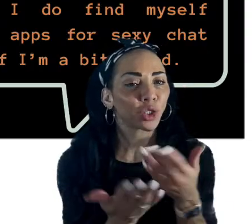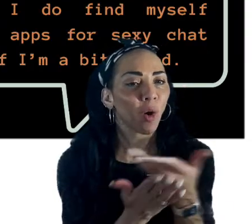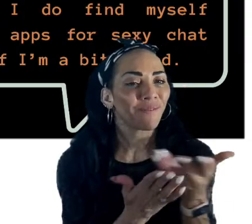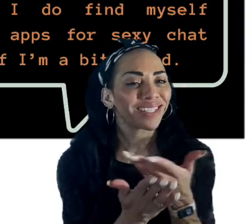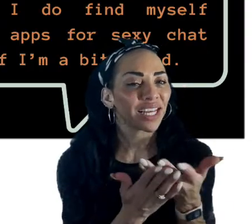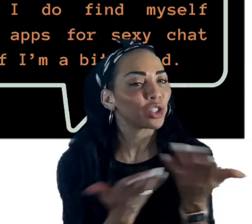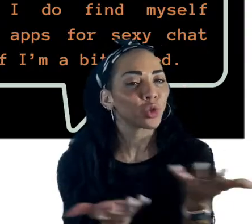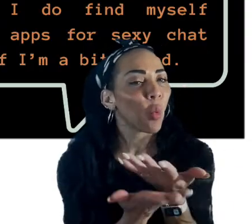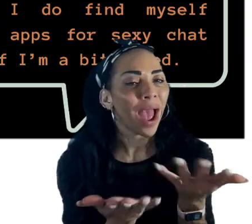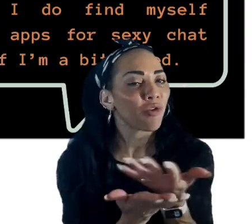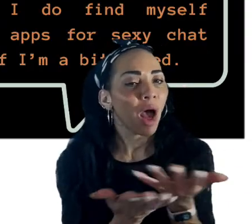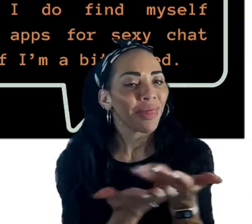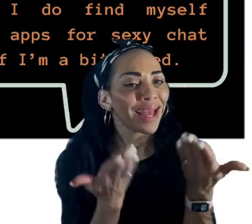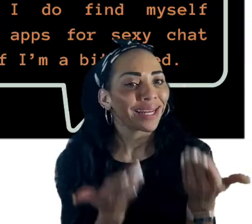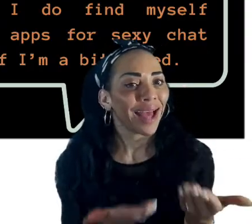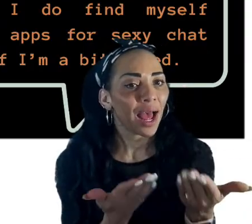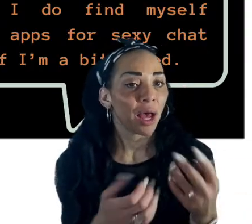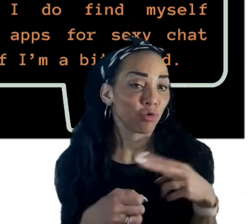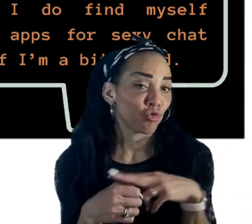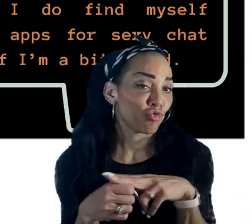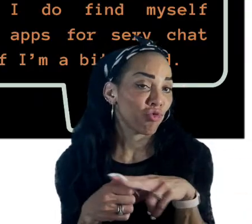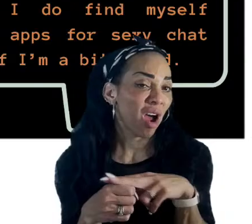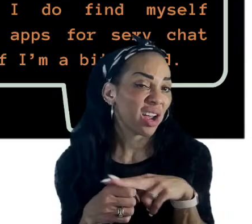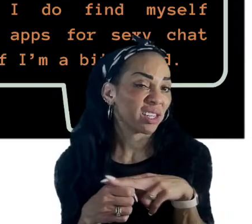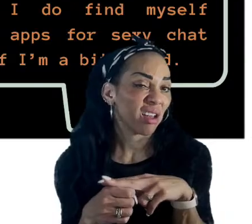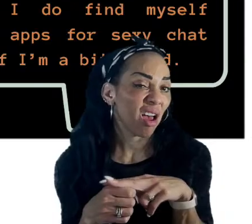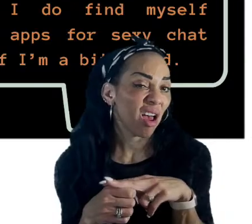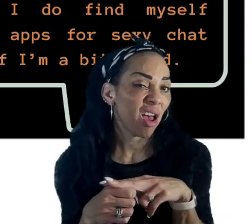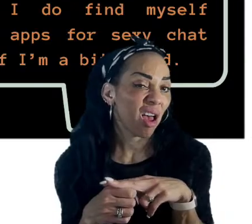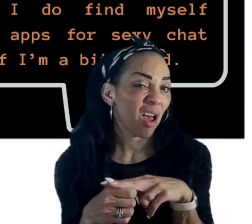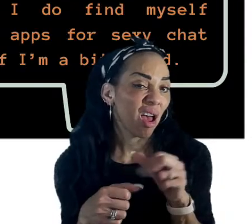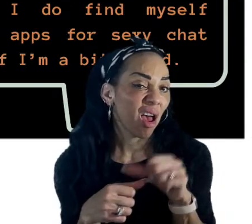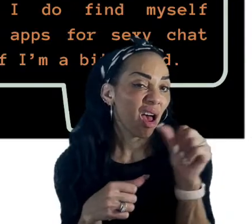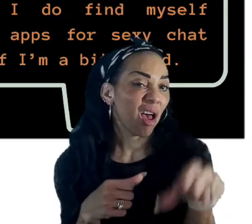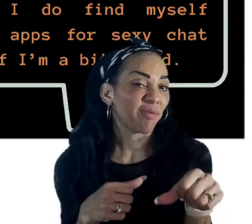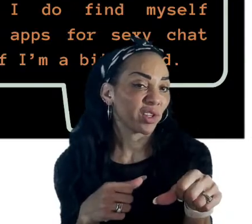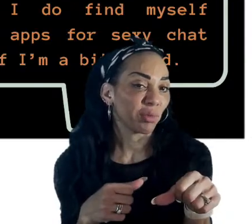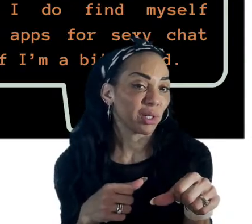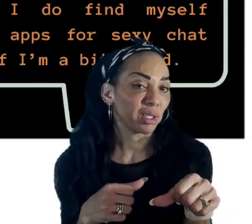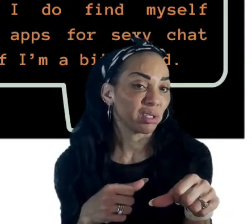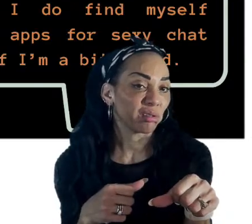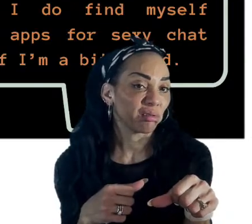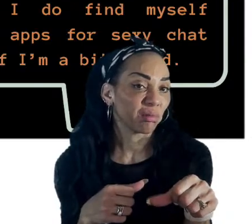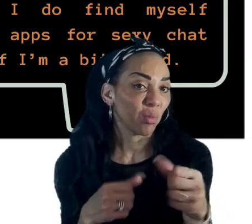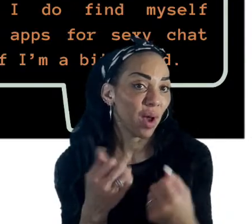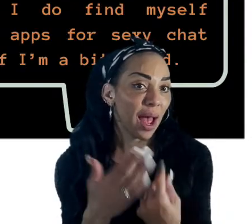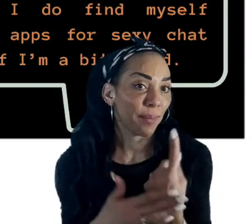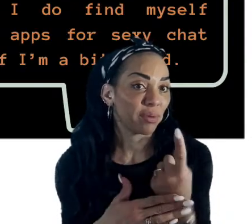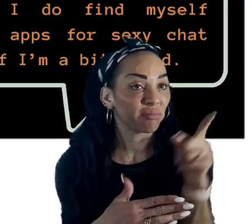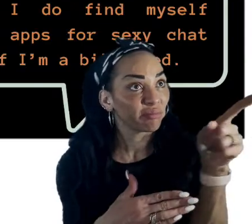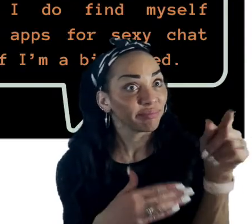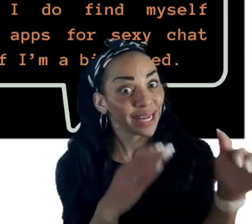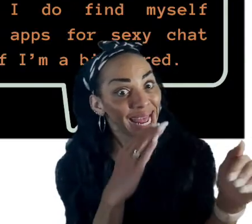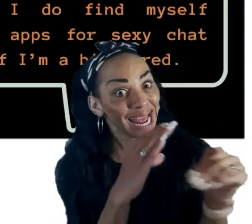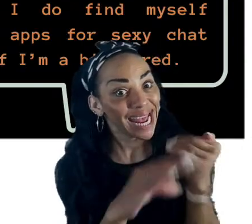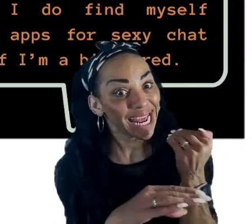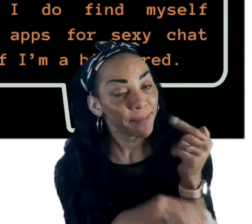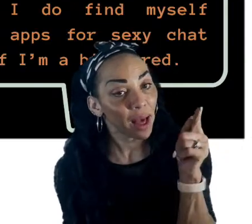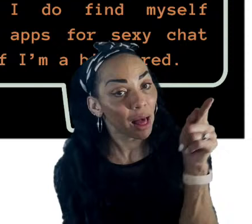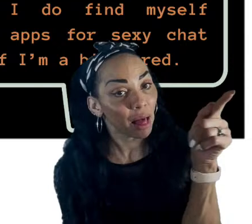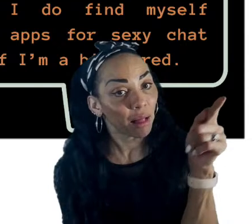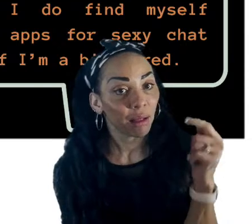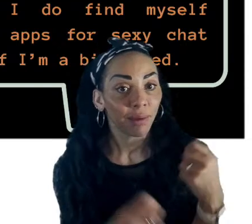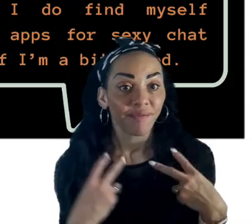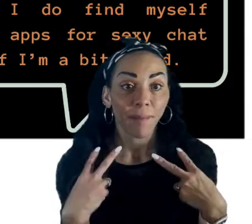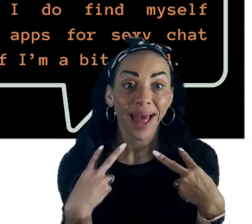Grindr, then my experience with Grindr, what happened then was I got an email from a legal company